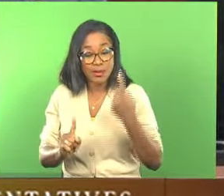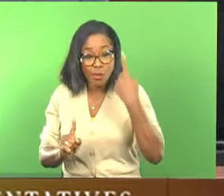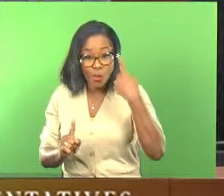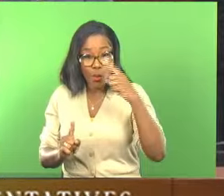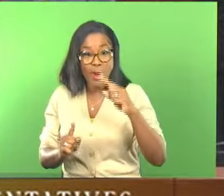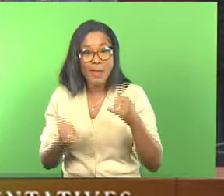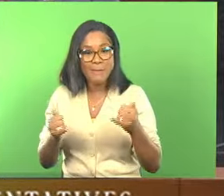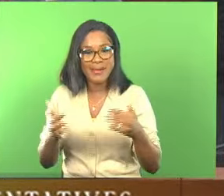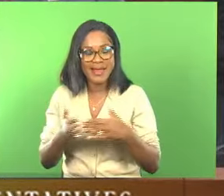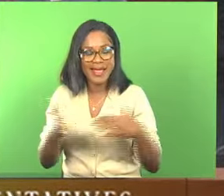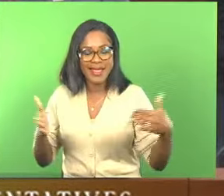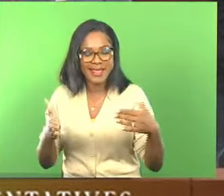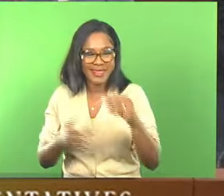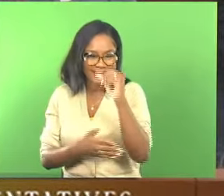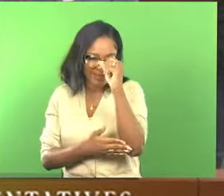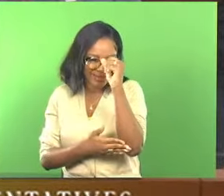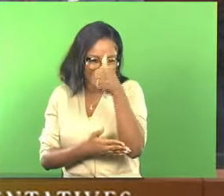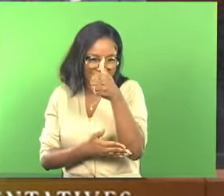playing against India.